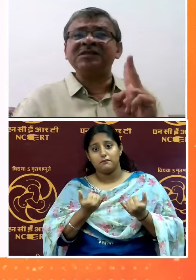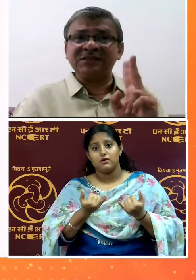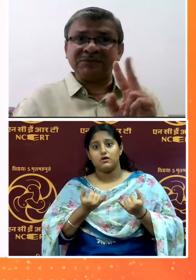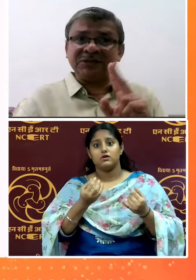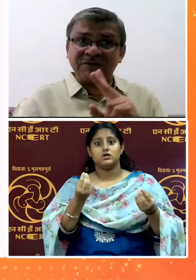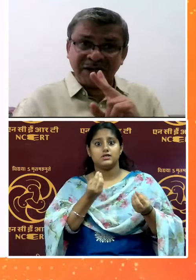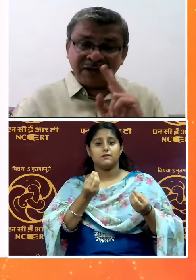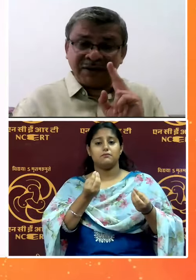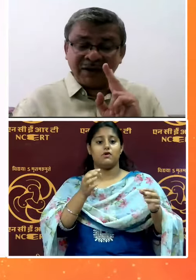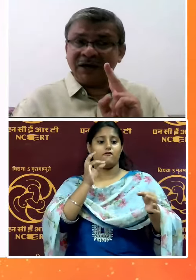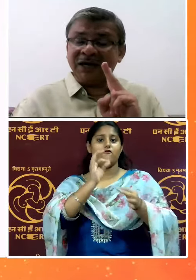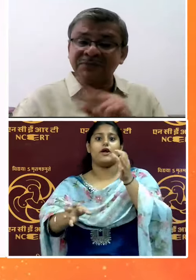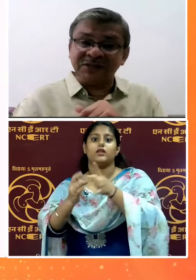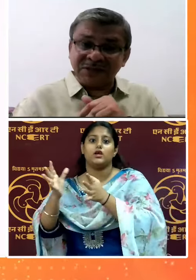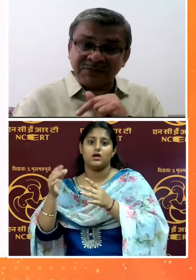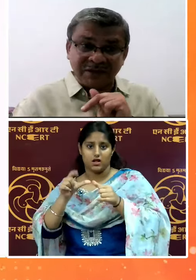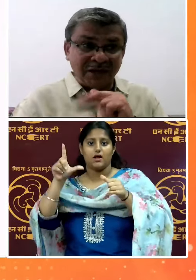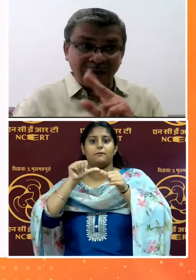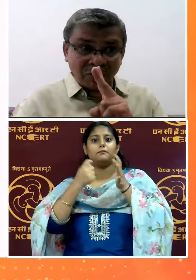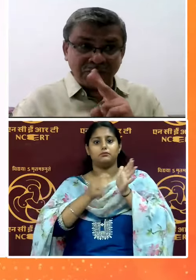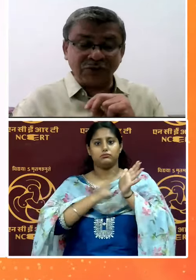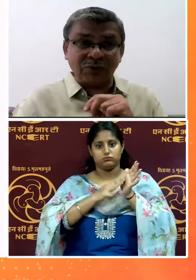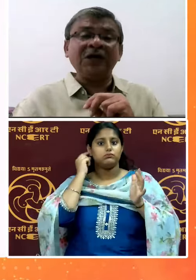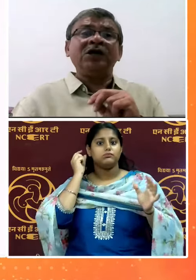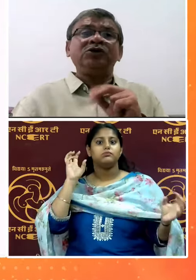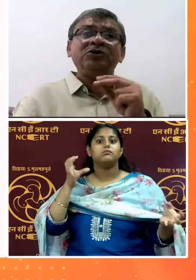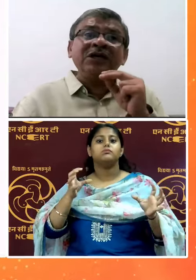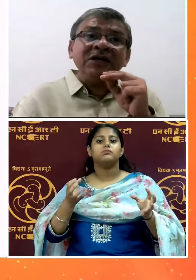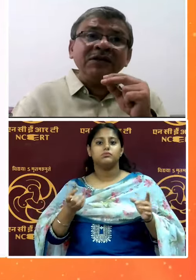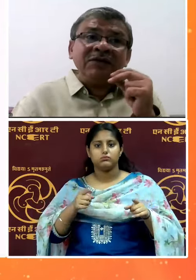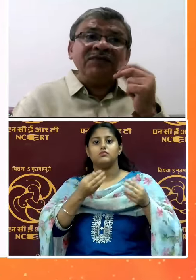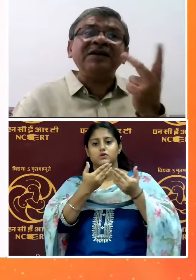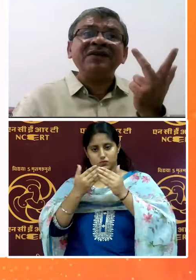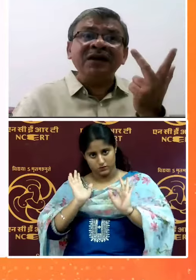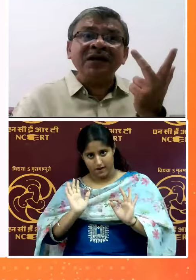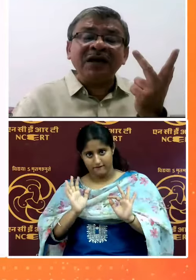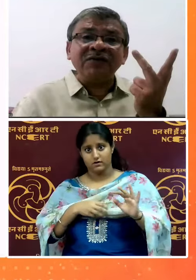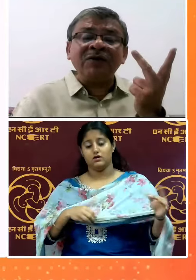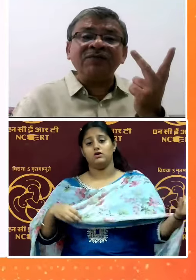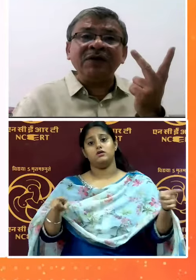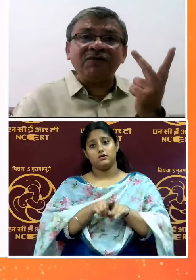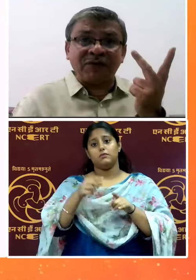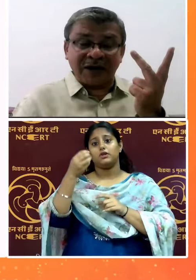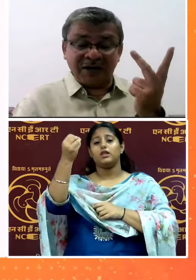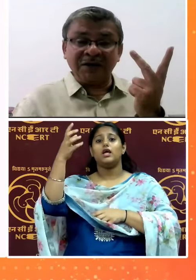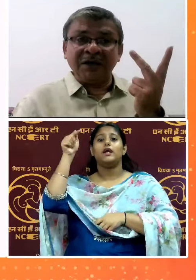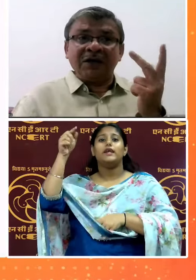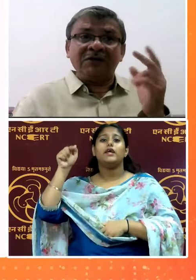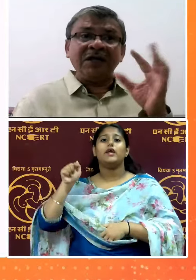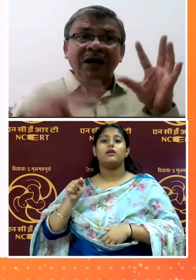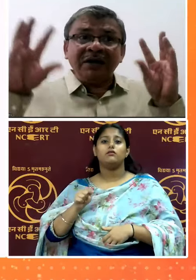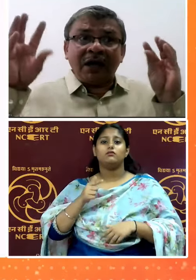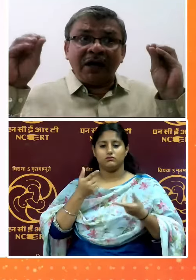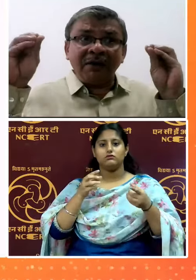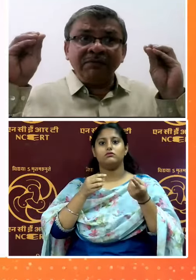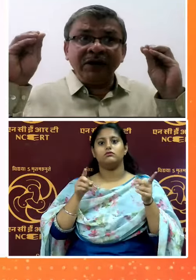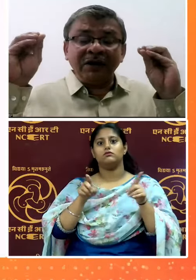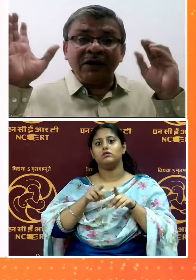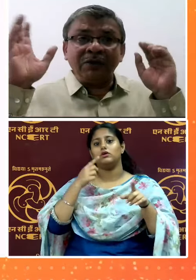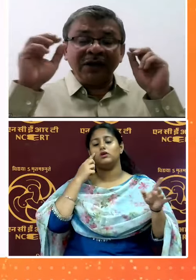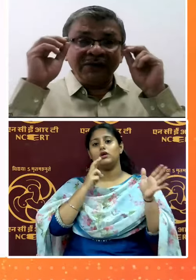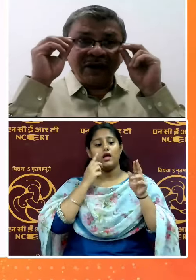alarm systems, the fire alarm systems are there in all the school. So if there is an indication of the fire, then an